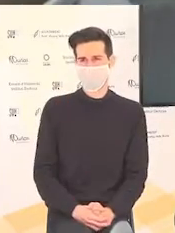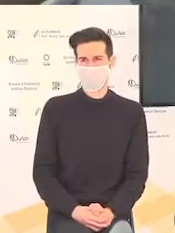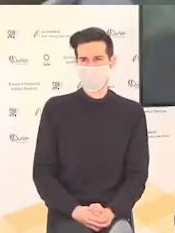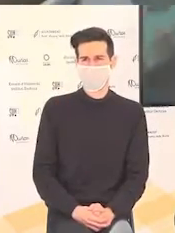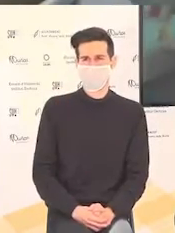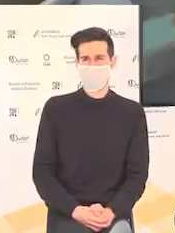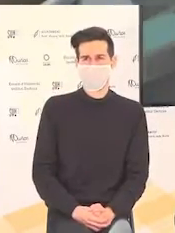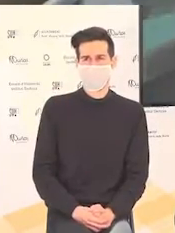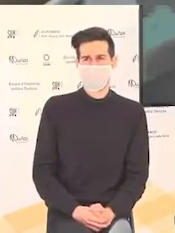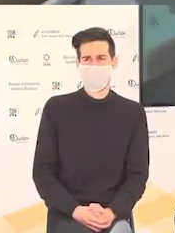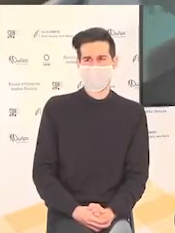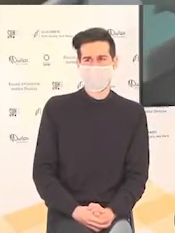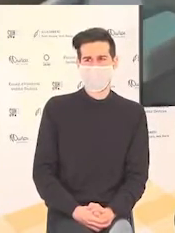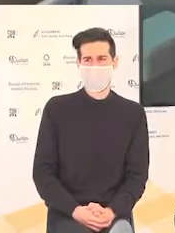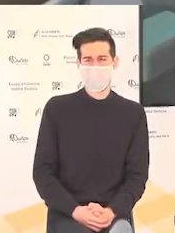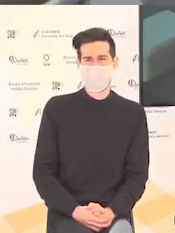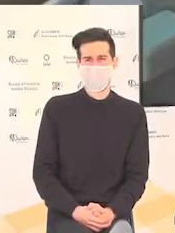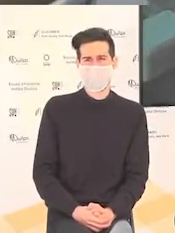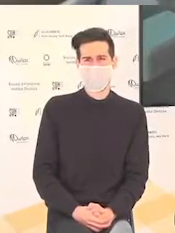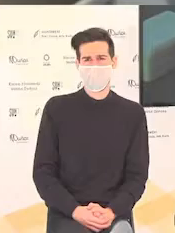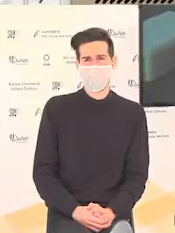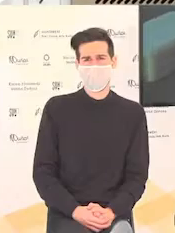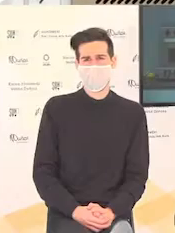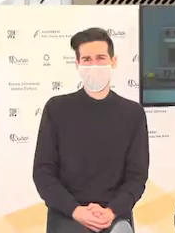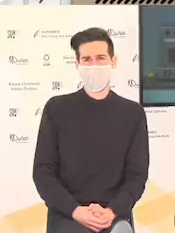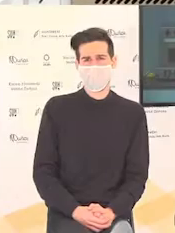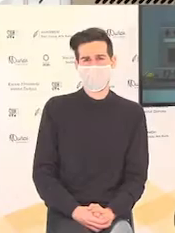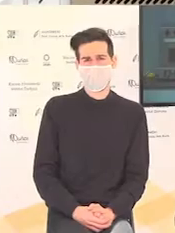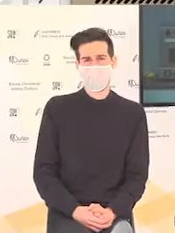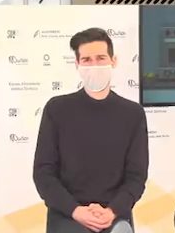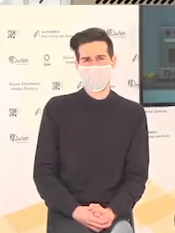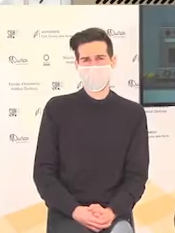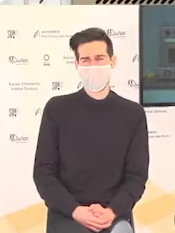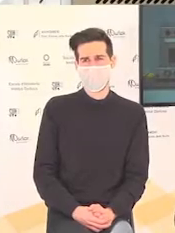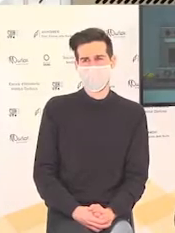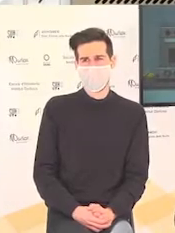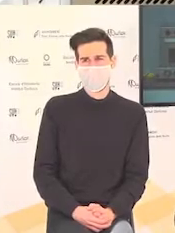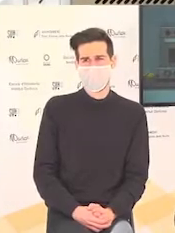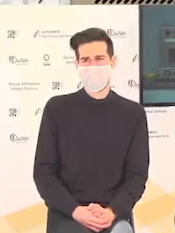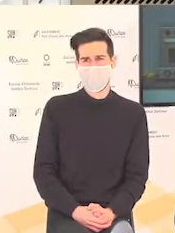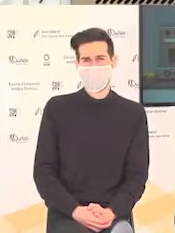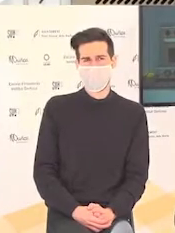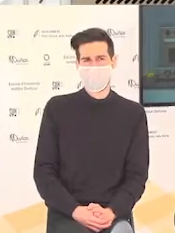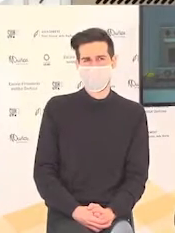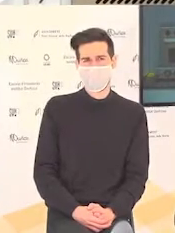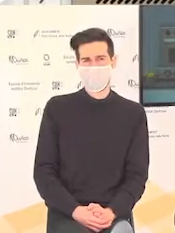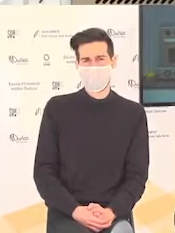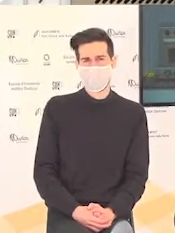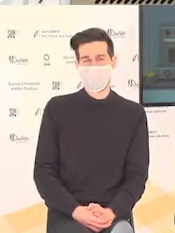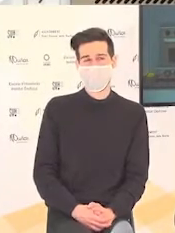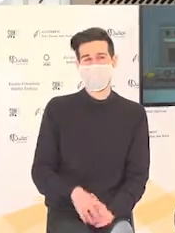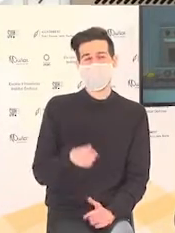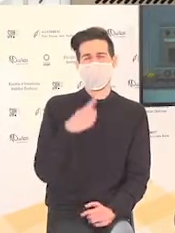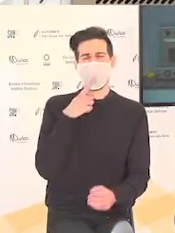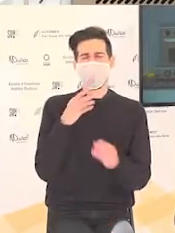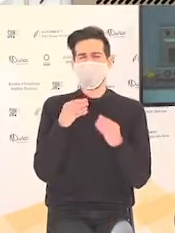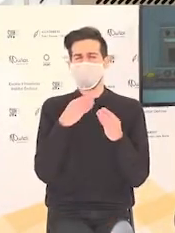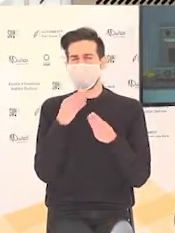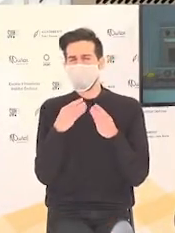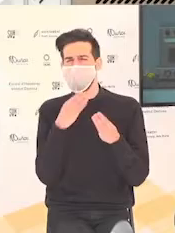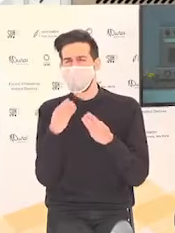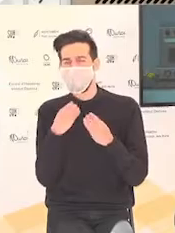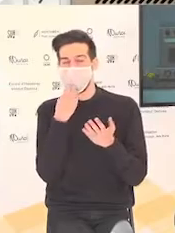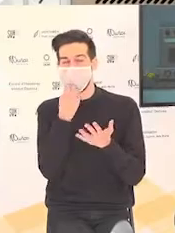that the recipe that I made yesterday is very, very, very thick. Notarán que en la elaboración que preparé